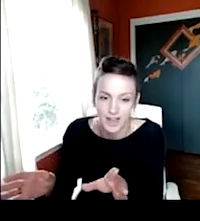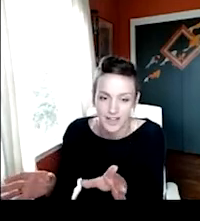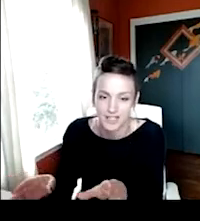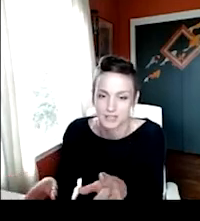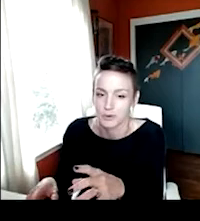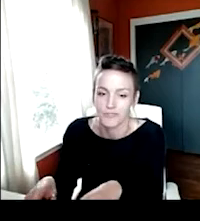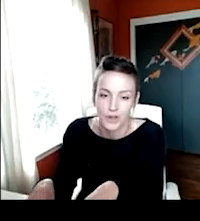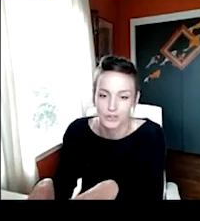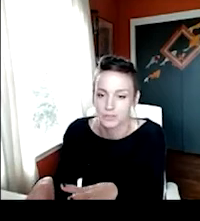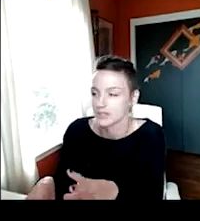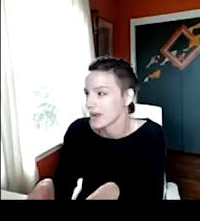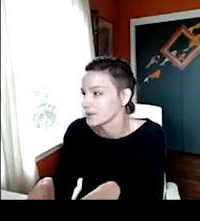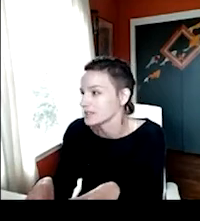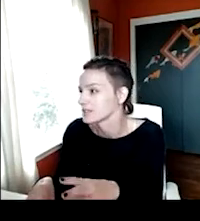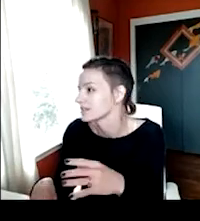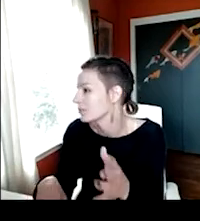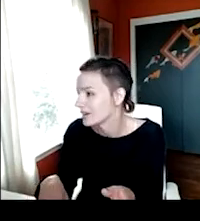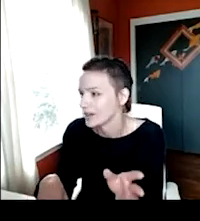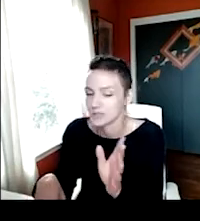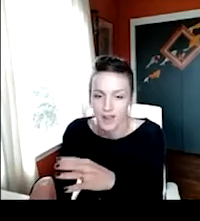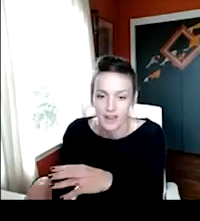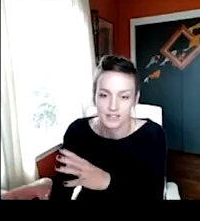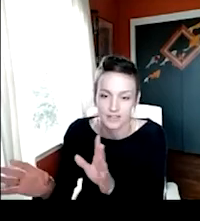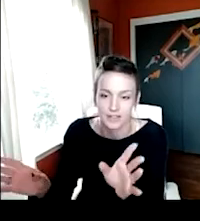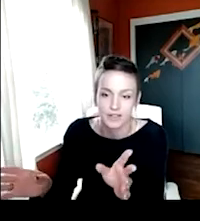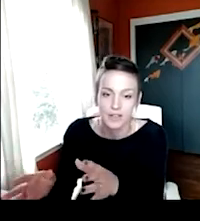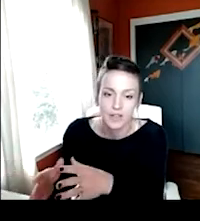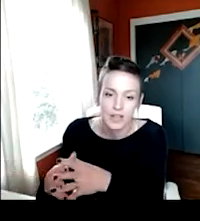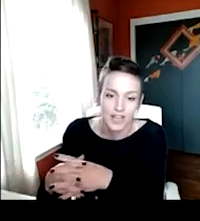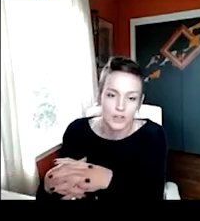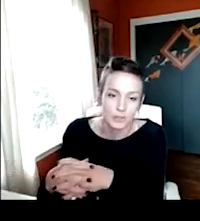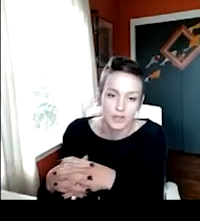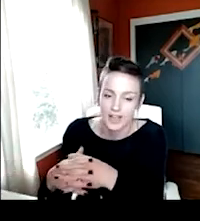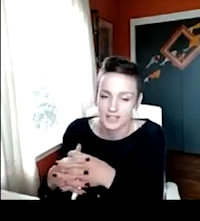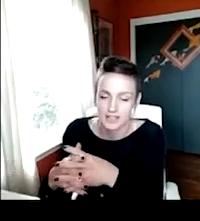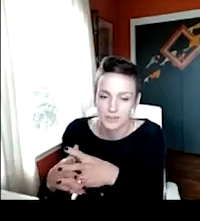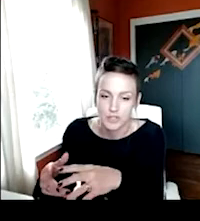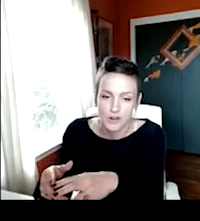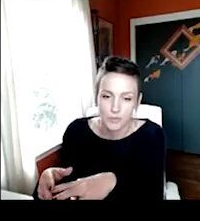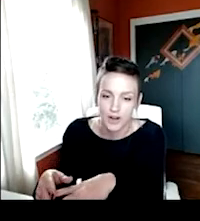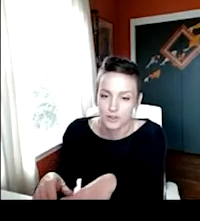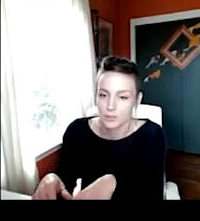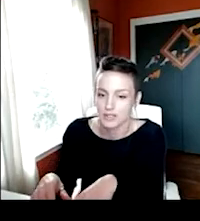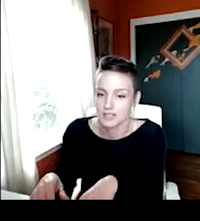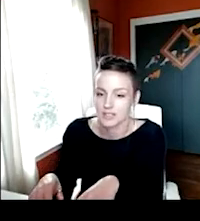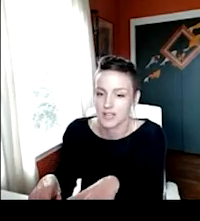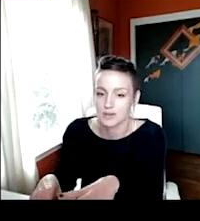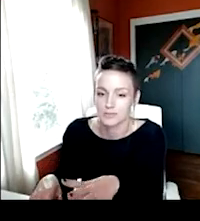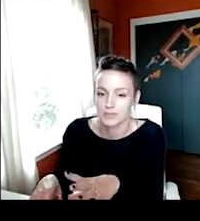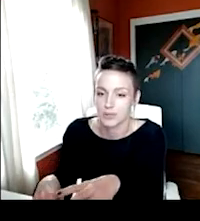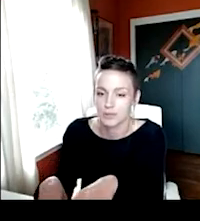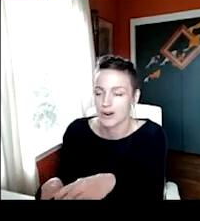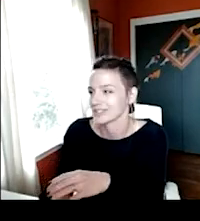equipment to access. Some are on phones, some are on tablets, Windows, Macs, everything. And nobody has the same software and nobody has the